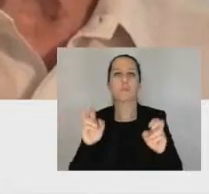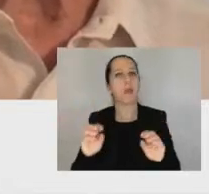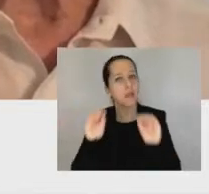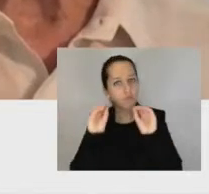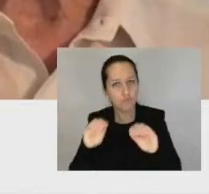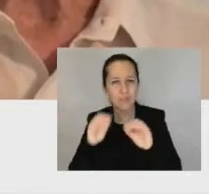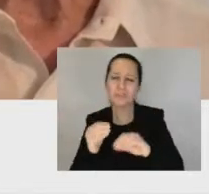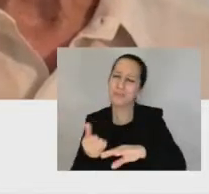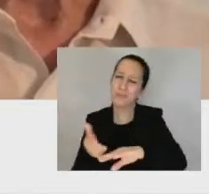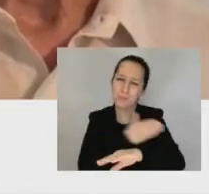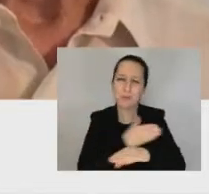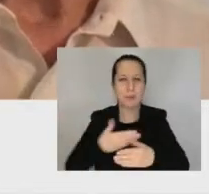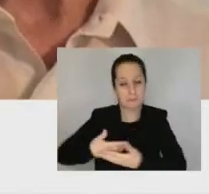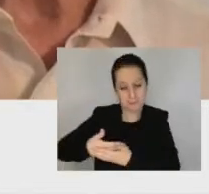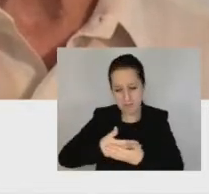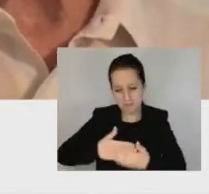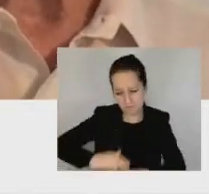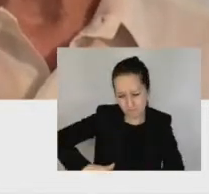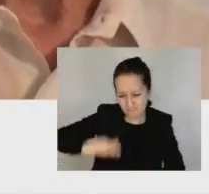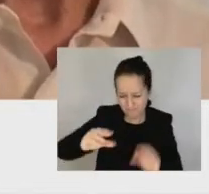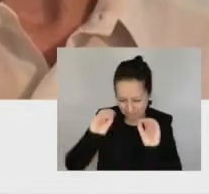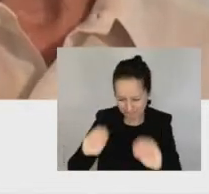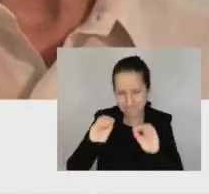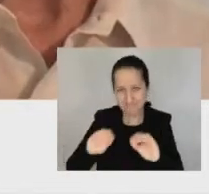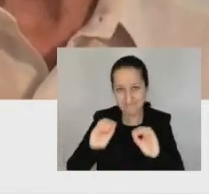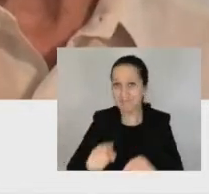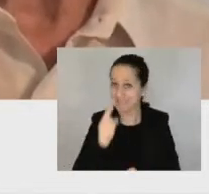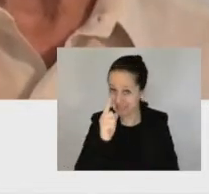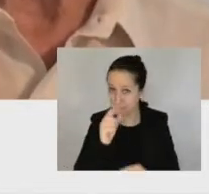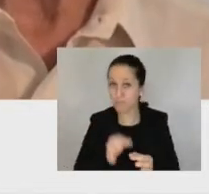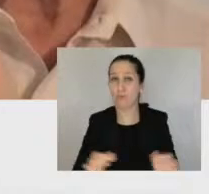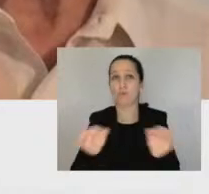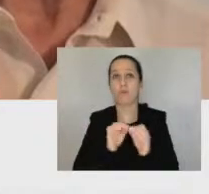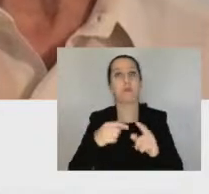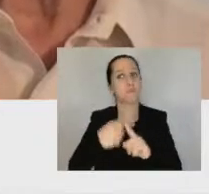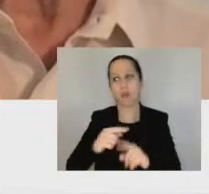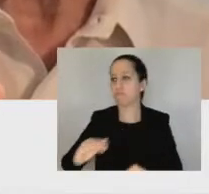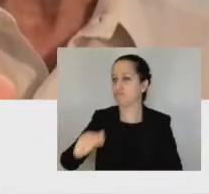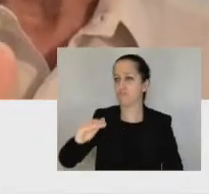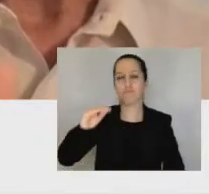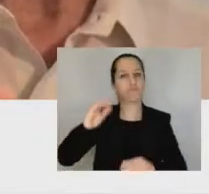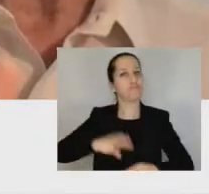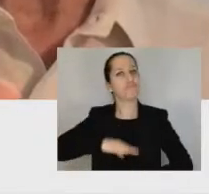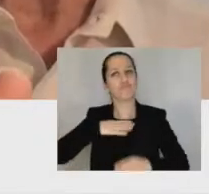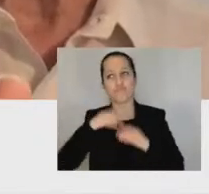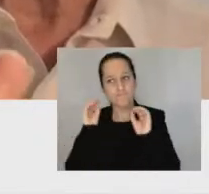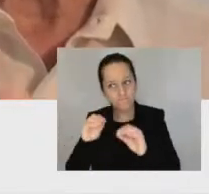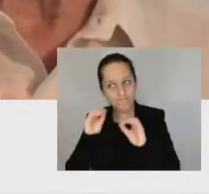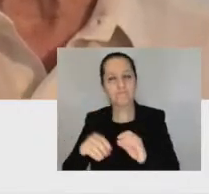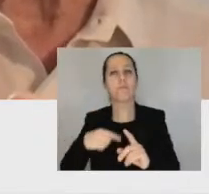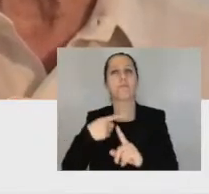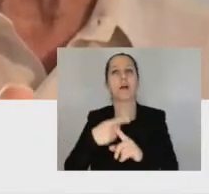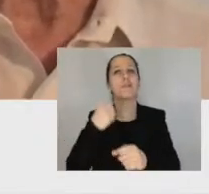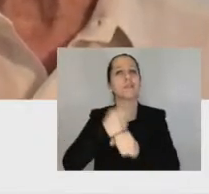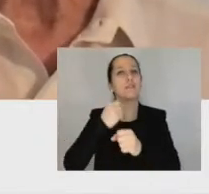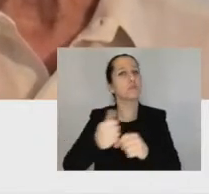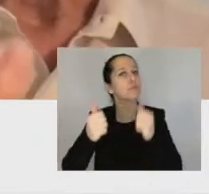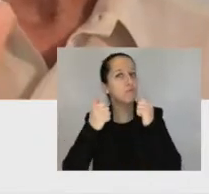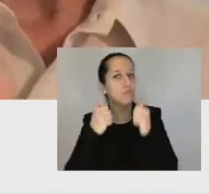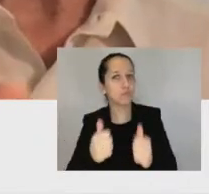working conditions. Number 4, having at least the minimum income necessary for a healthy